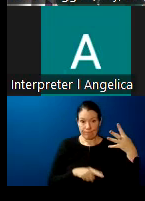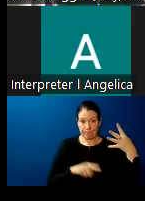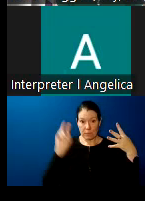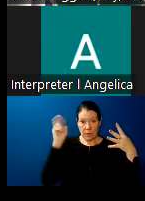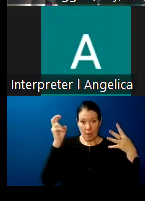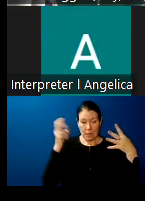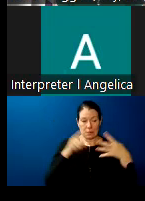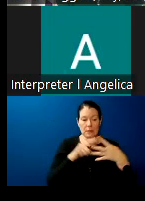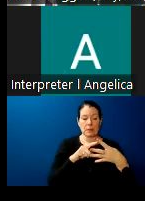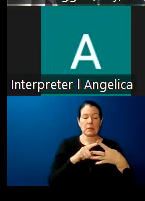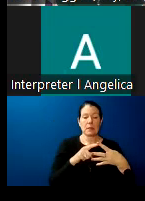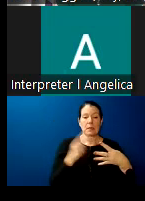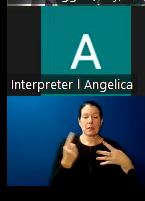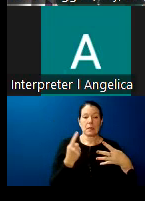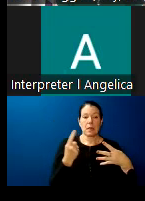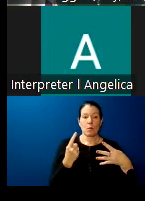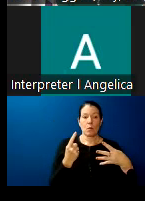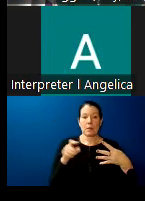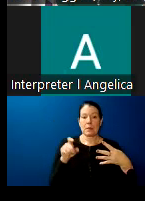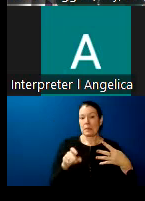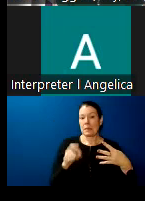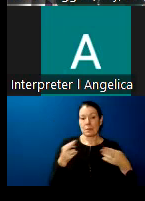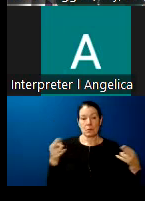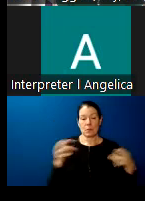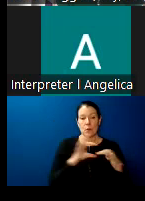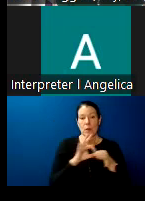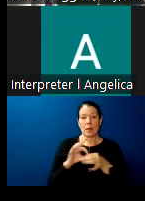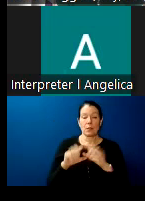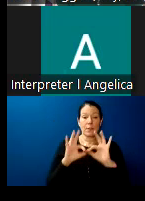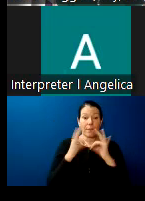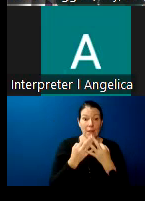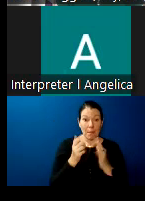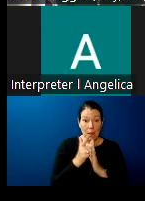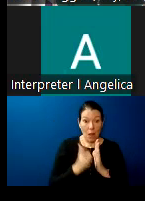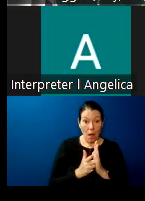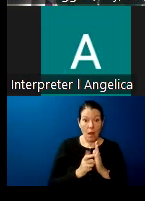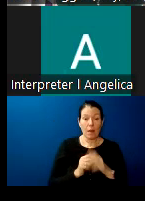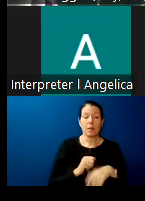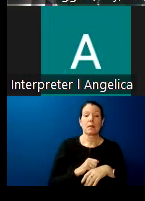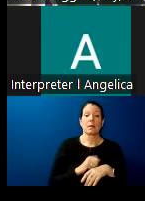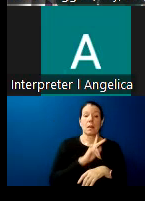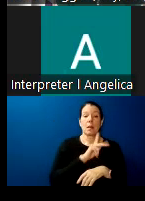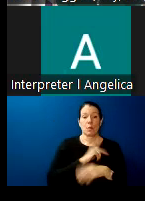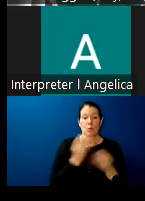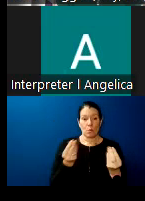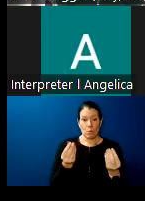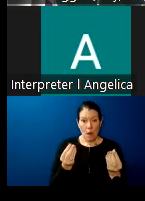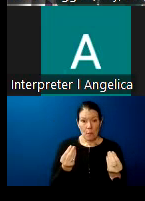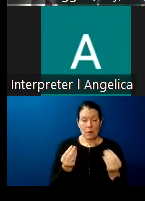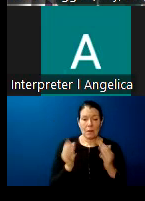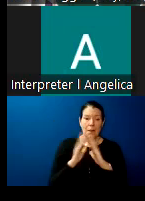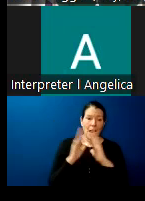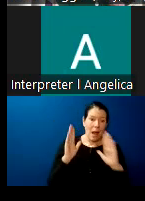if you're working with someone that may need resources around family law or personal property,